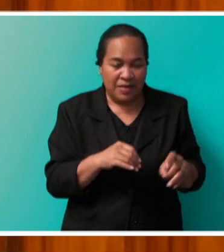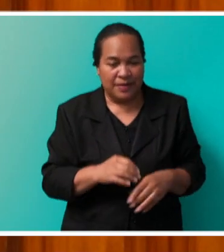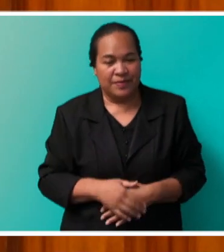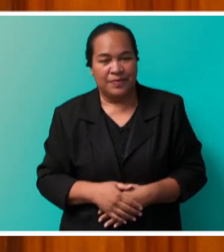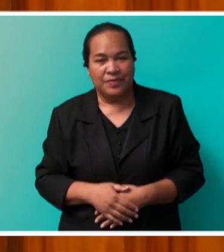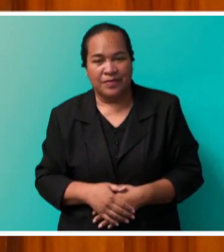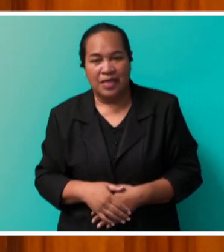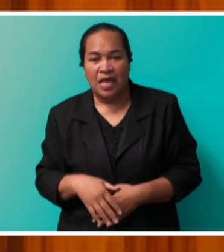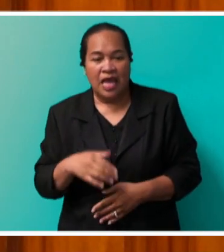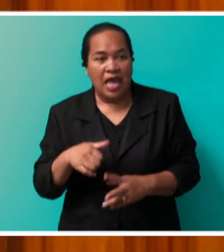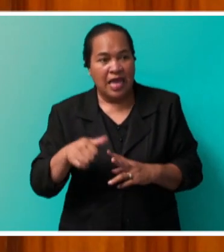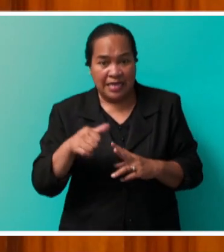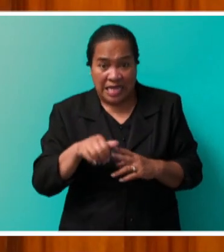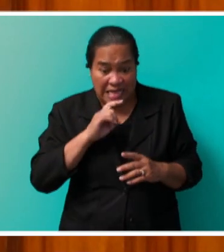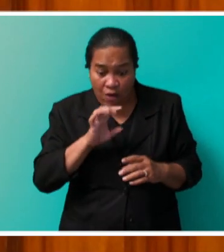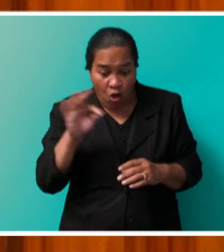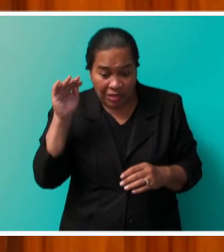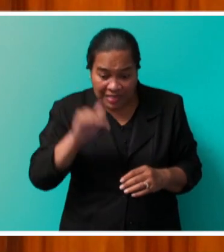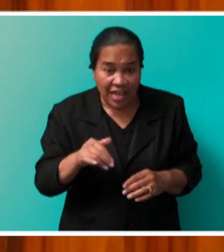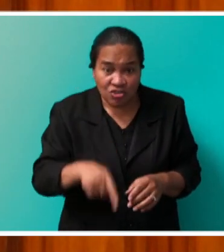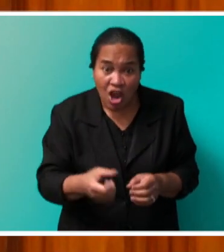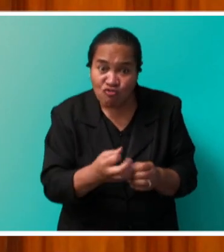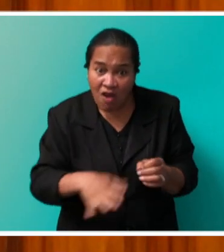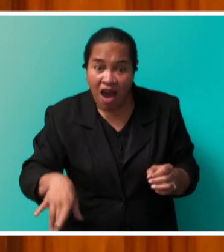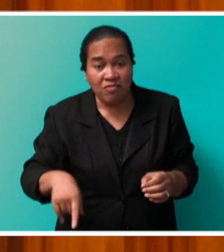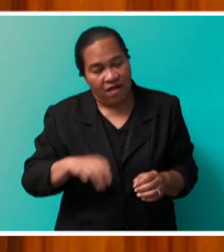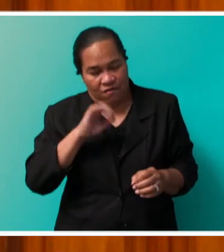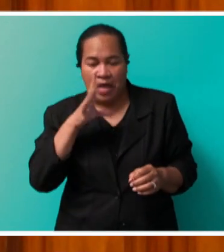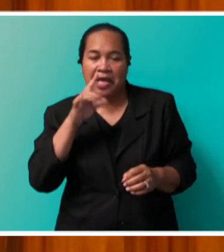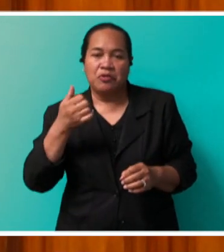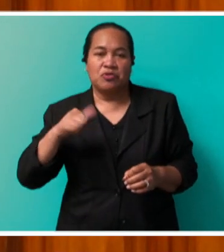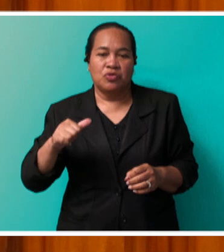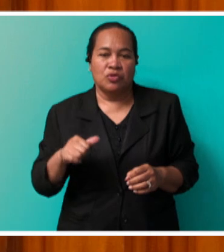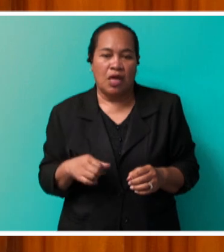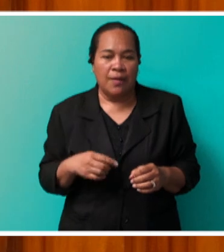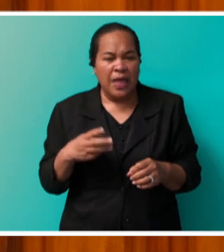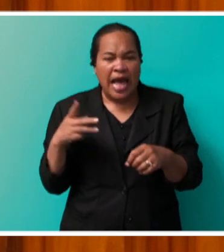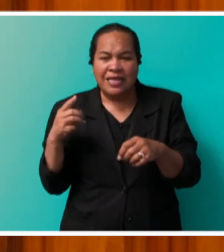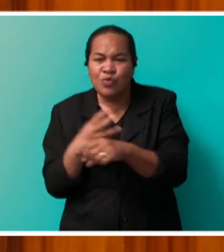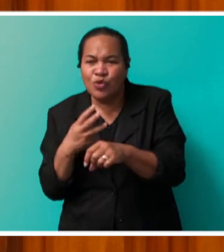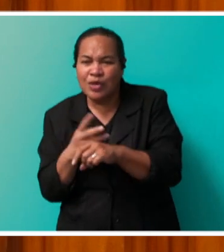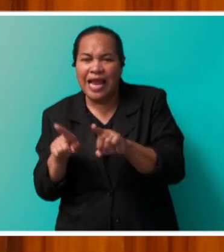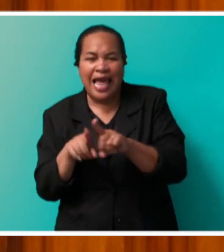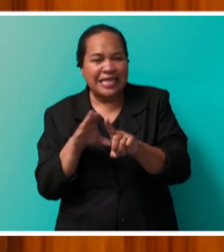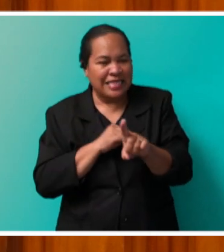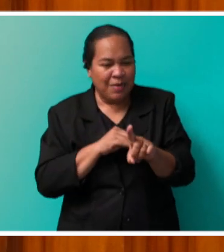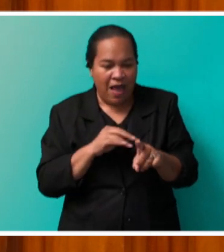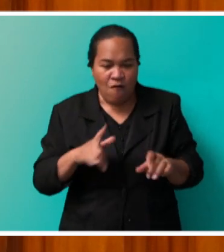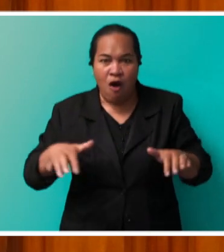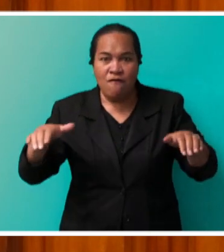and out-of-ground contact. Also, Honorable Speaker, timbers for end users such as clear furnished